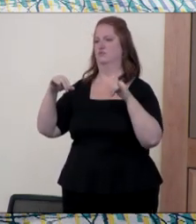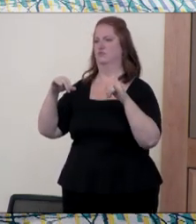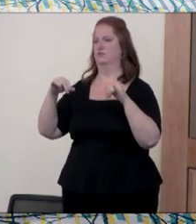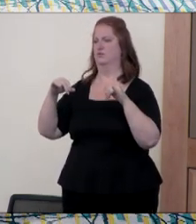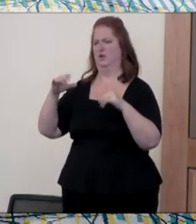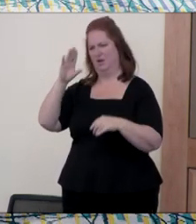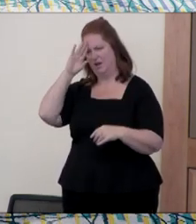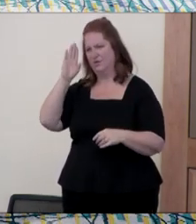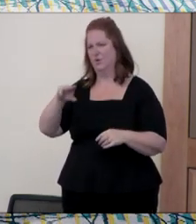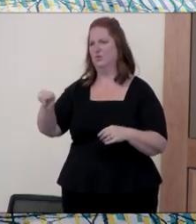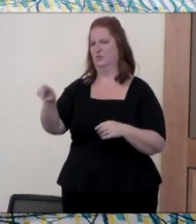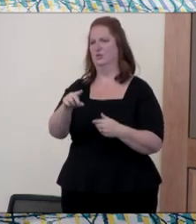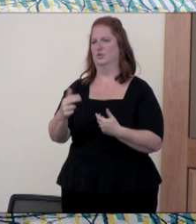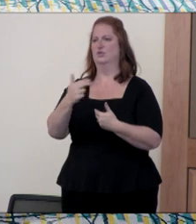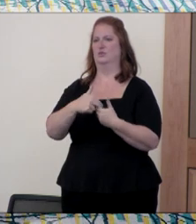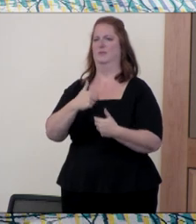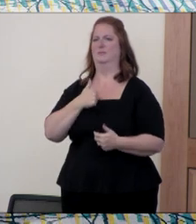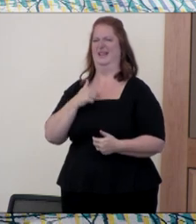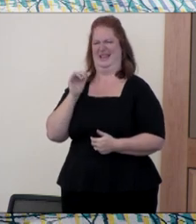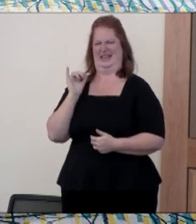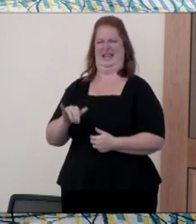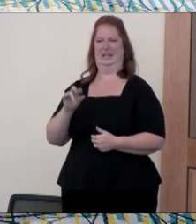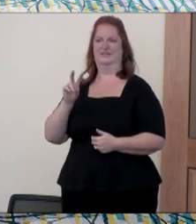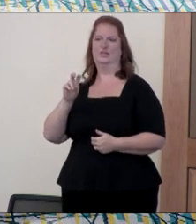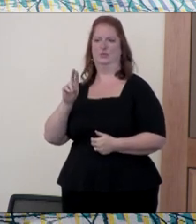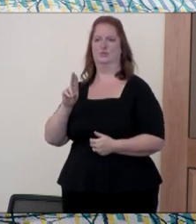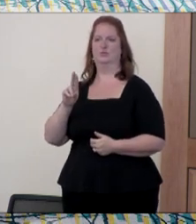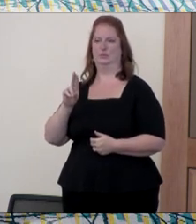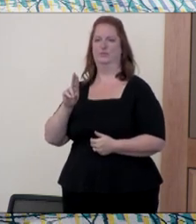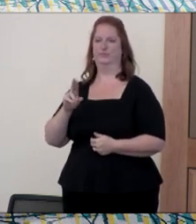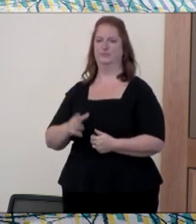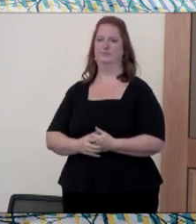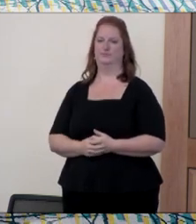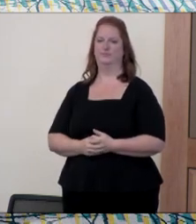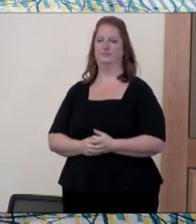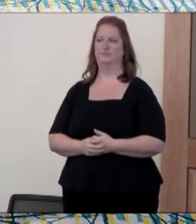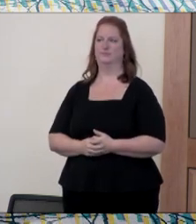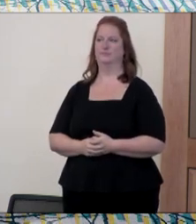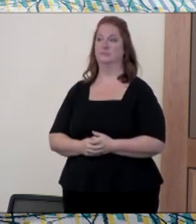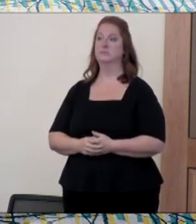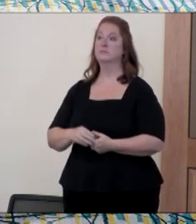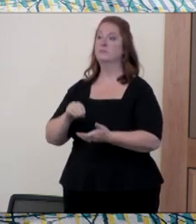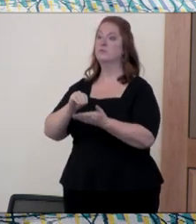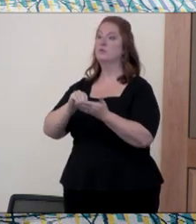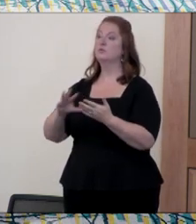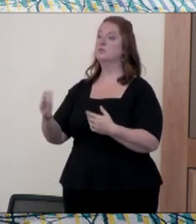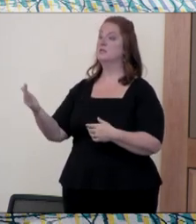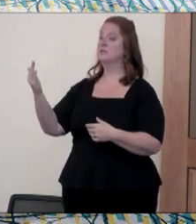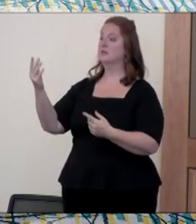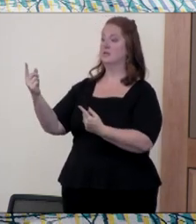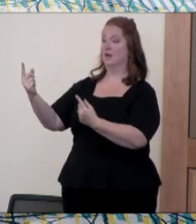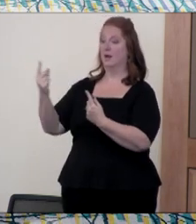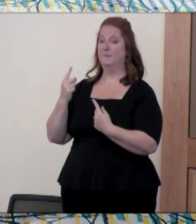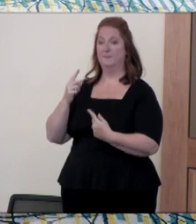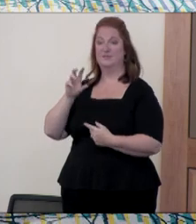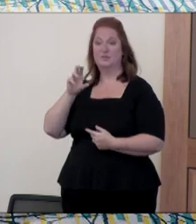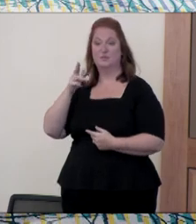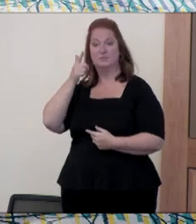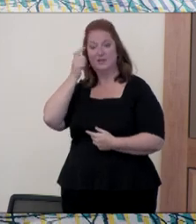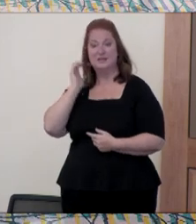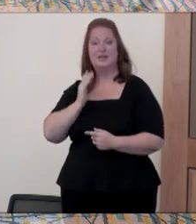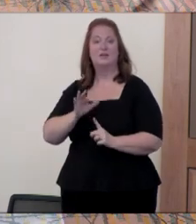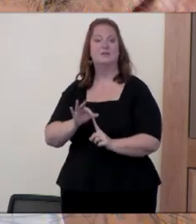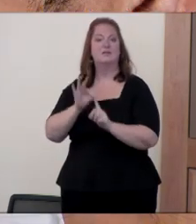join me in that. That's VCU. Students come to VCU because of our unique